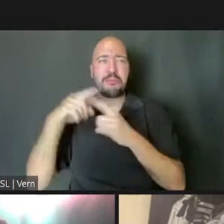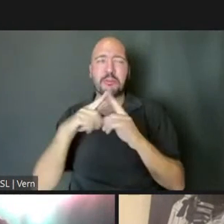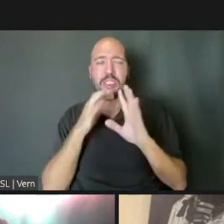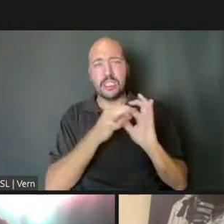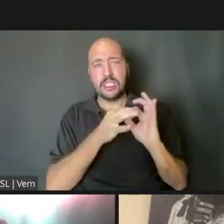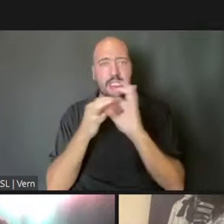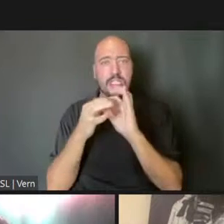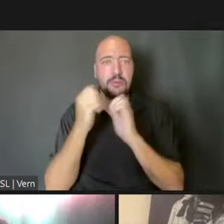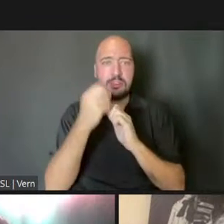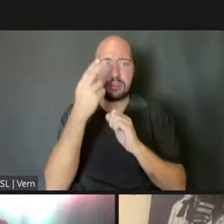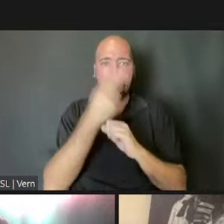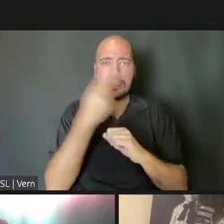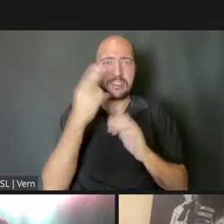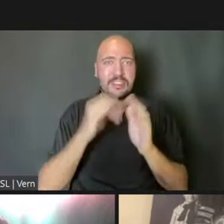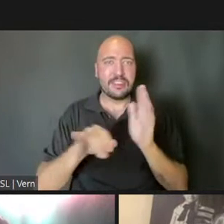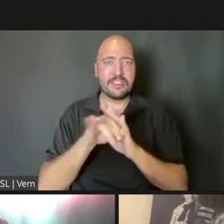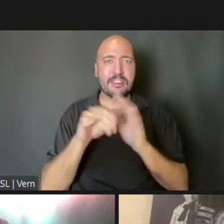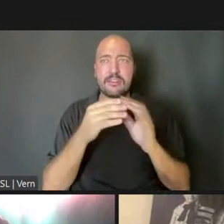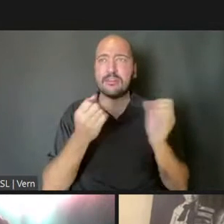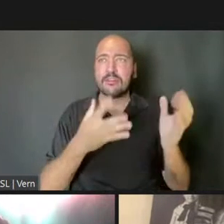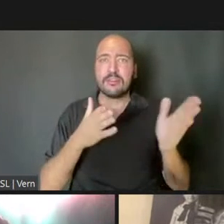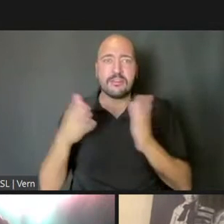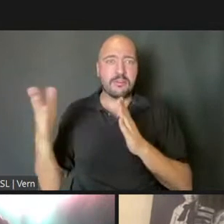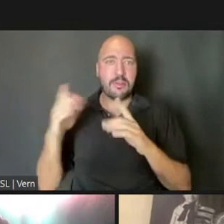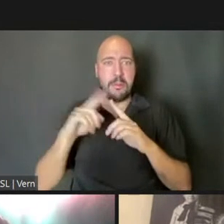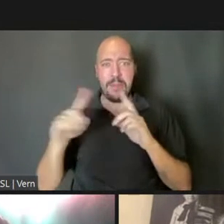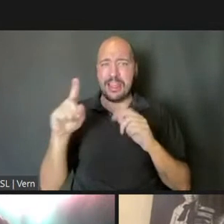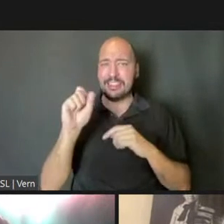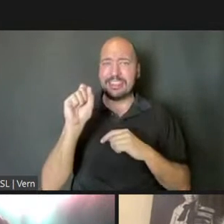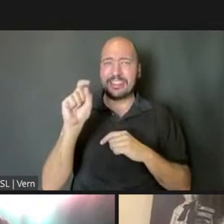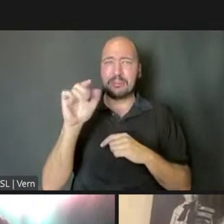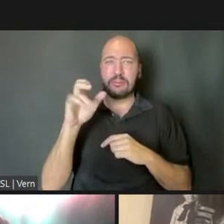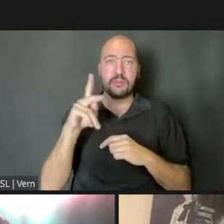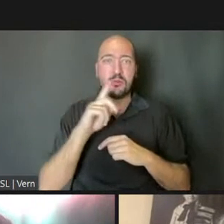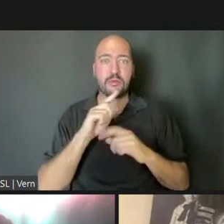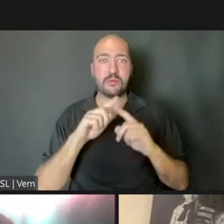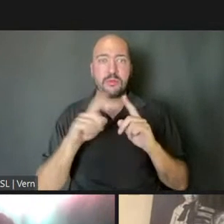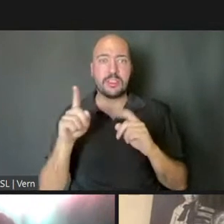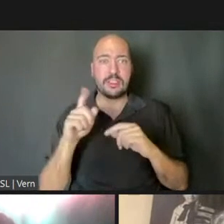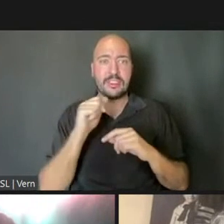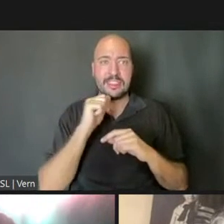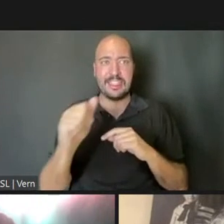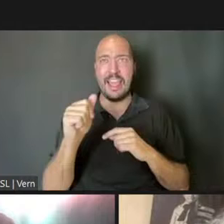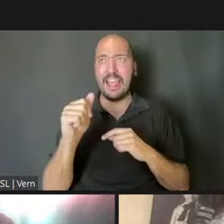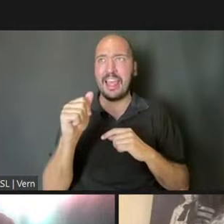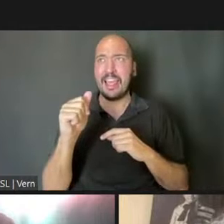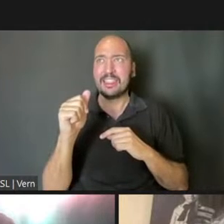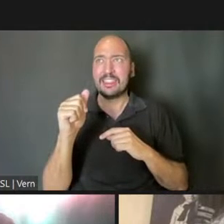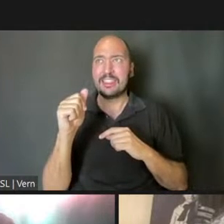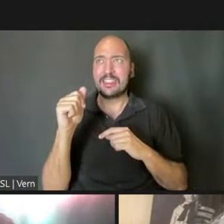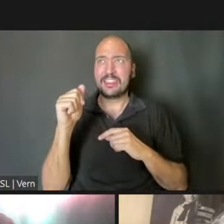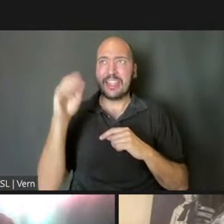so many ways. But St. Patrick isn't Irish by birth. He was actually a British missionary